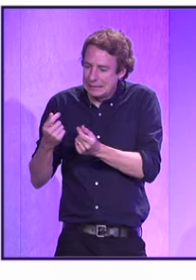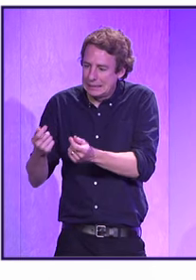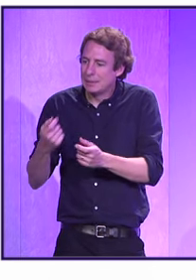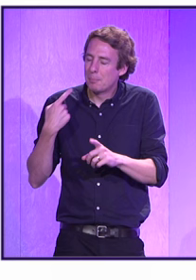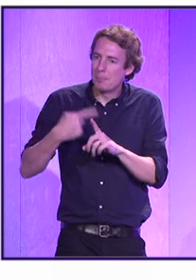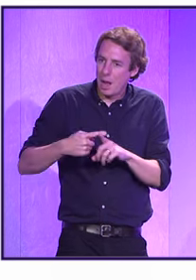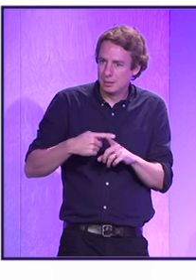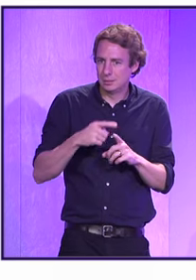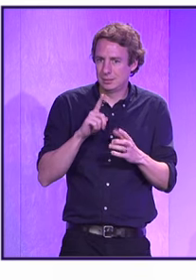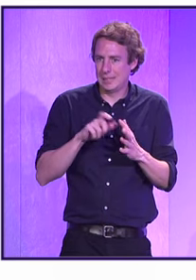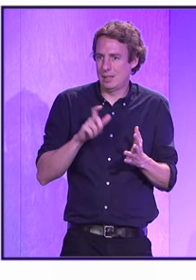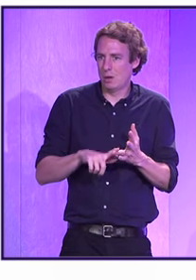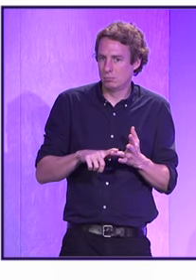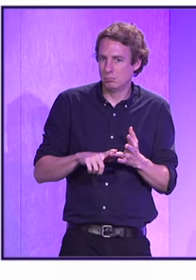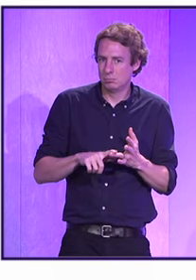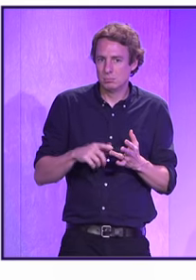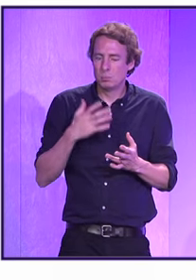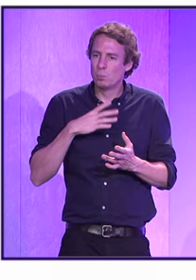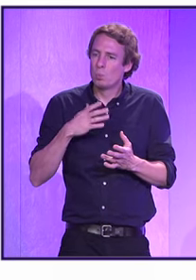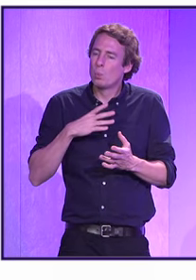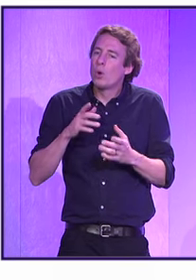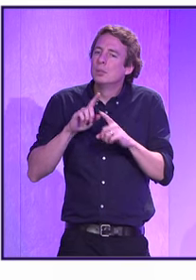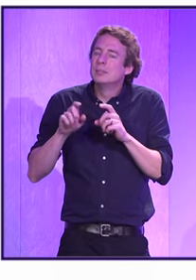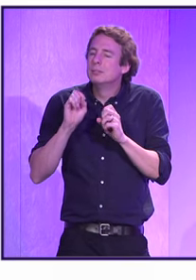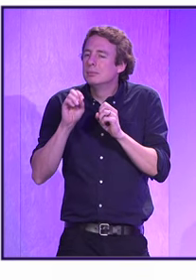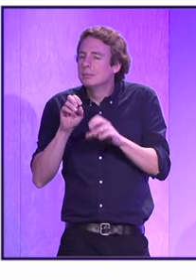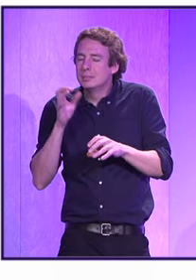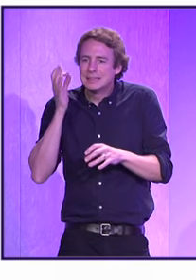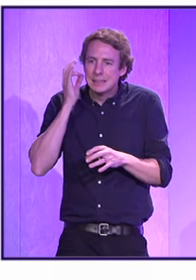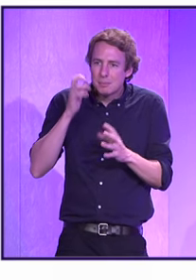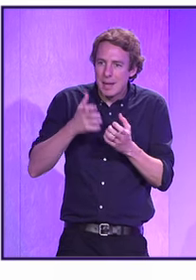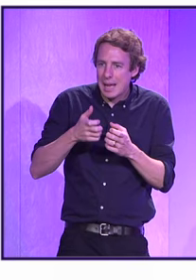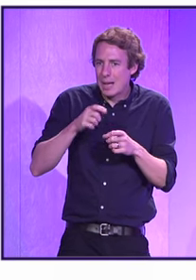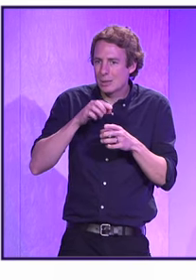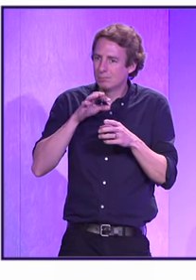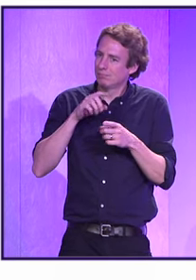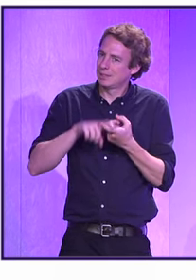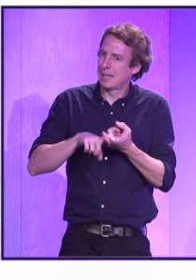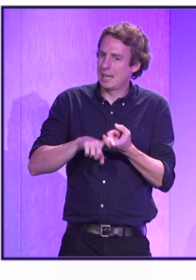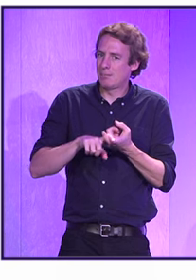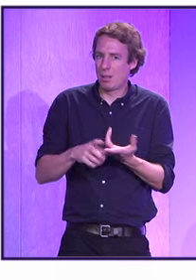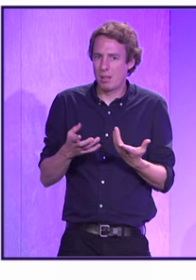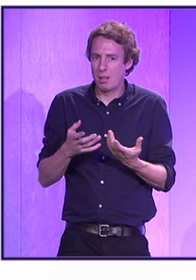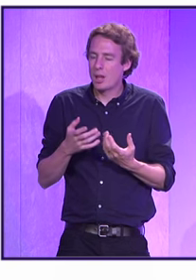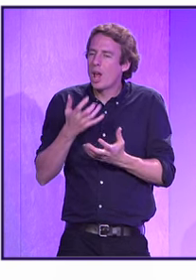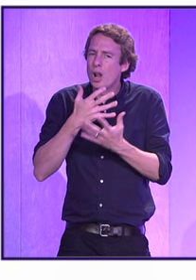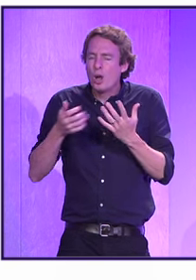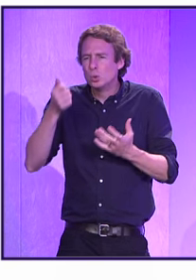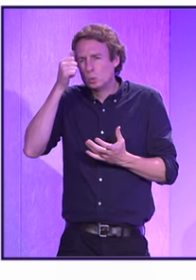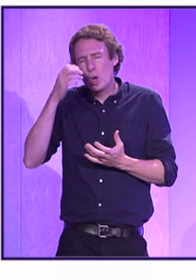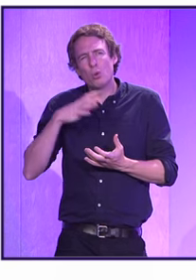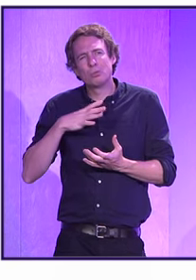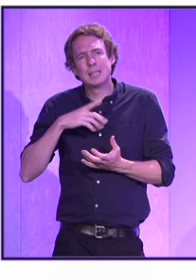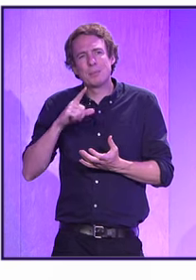So I'll be sharing some impactful strategies that we can follow to adopt, you know, sustainability within our workflows. A lot of them we're familiar